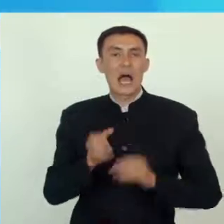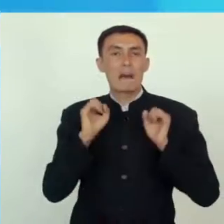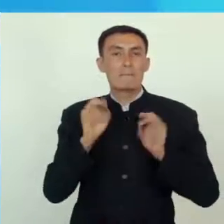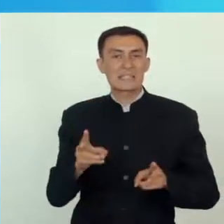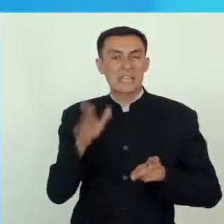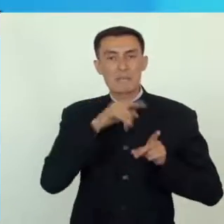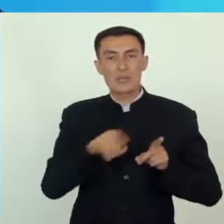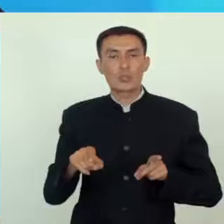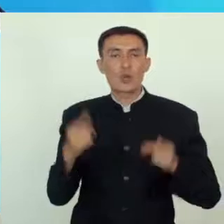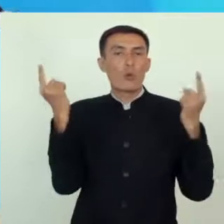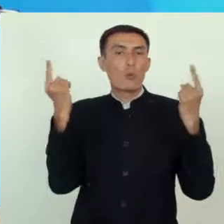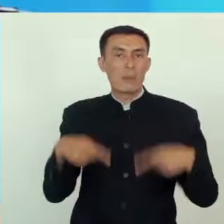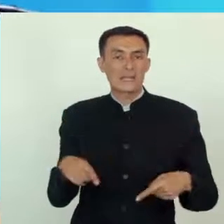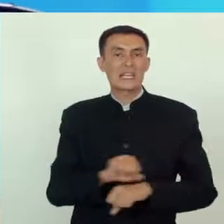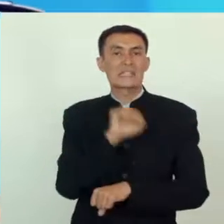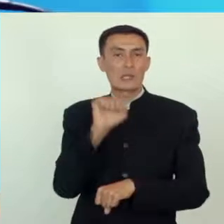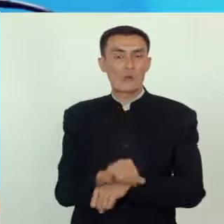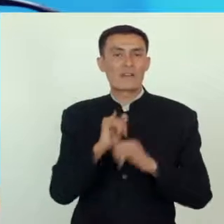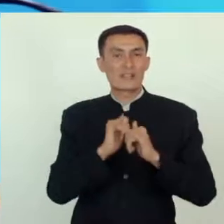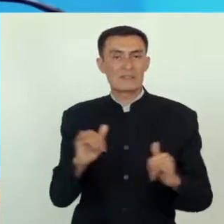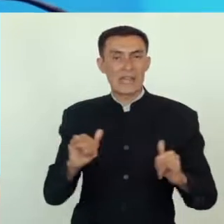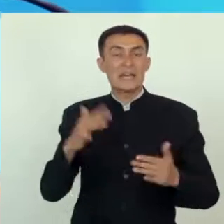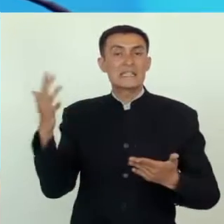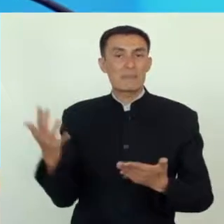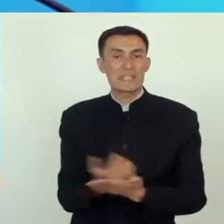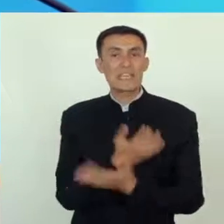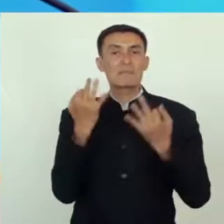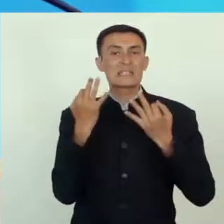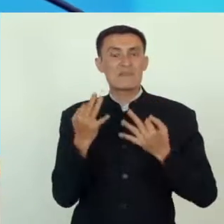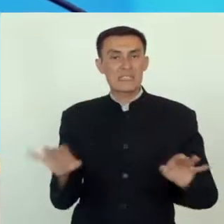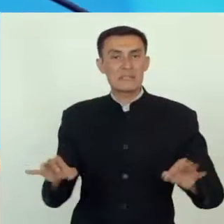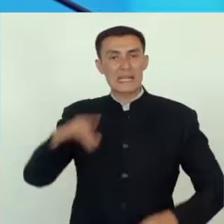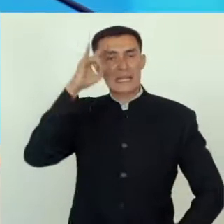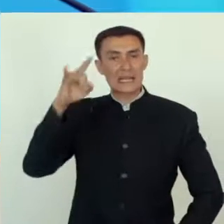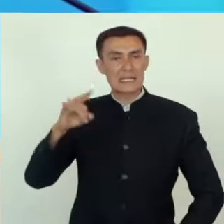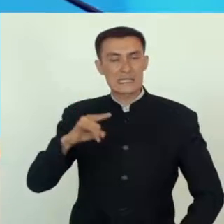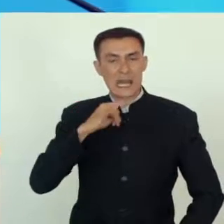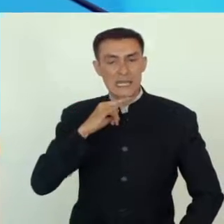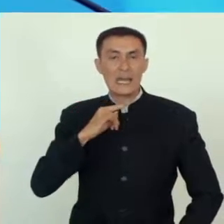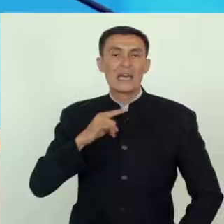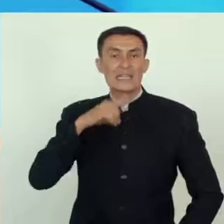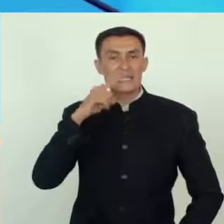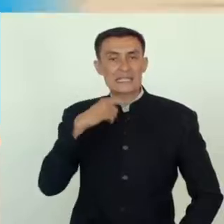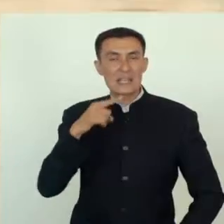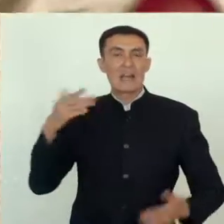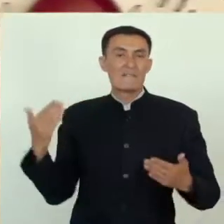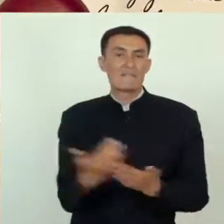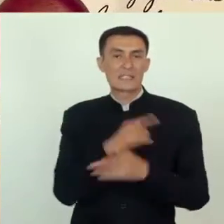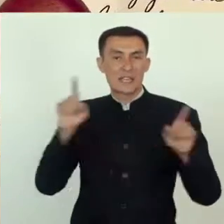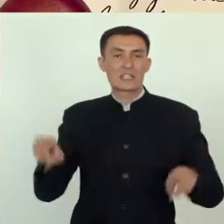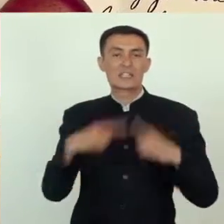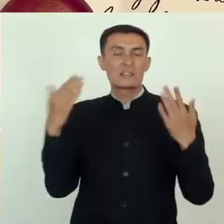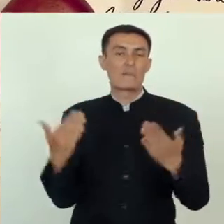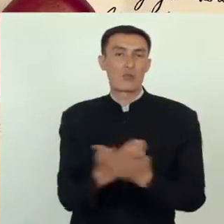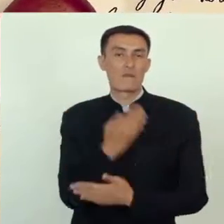of decline when its development stagnated. After Kazakhstan's independence, the Kazakh language underwent a renaissance and became